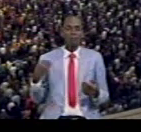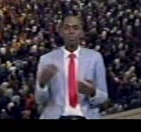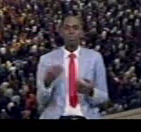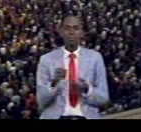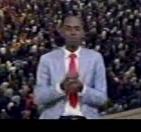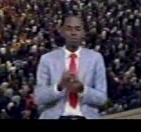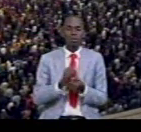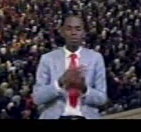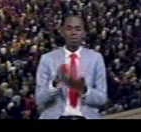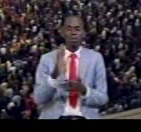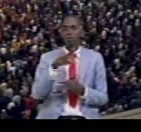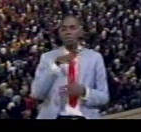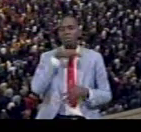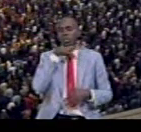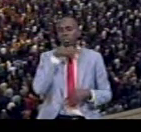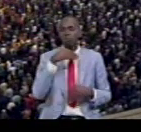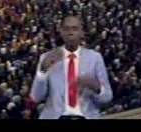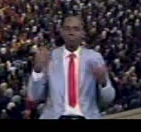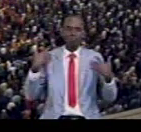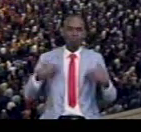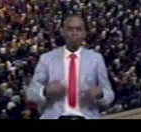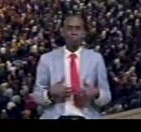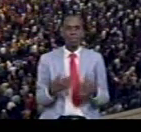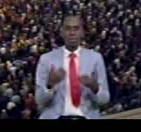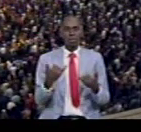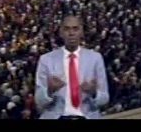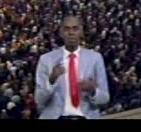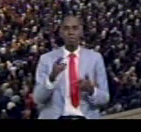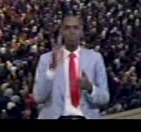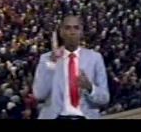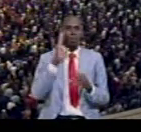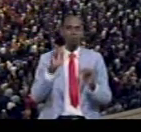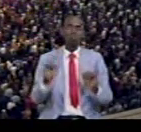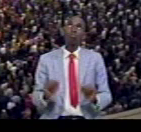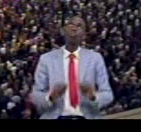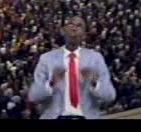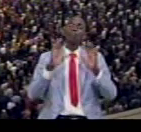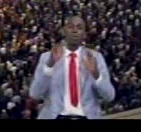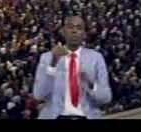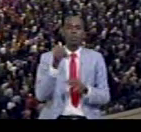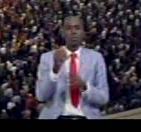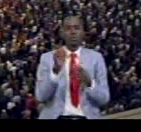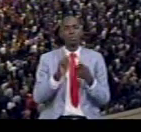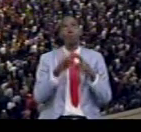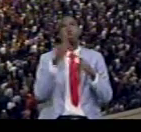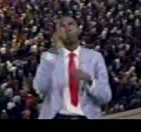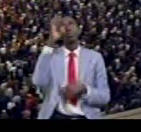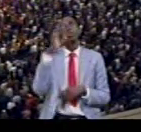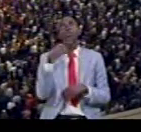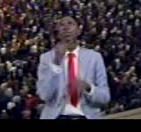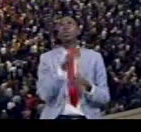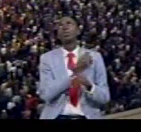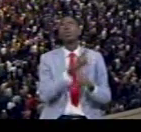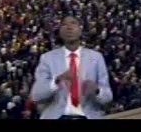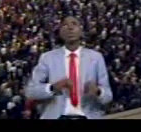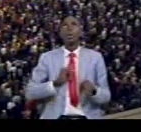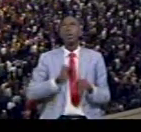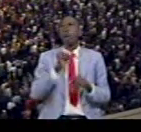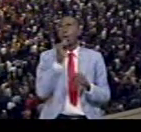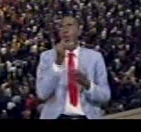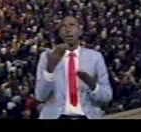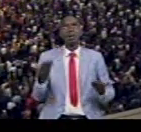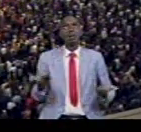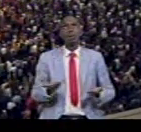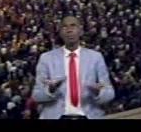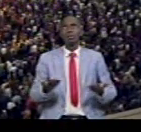you are going to commit yourself now into the hands of God. You are going to tell the Lord, I come to you just as I am right now. Open your